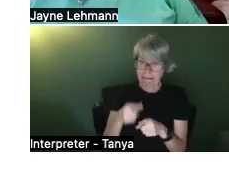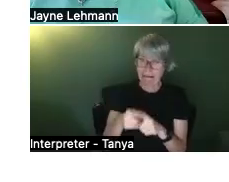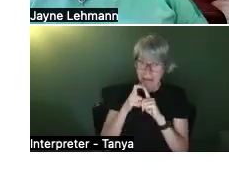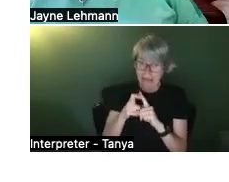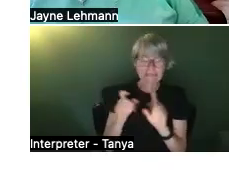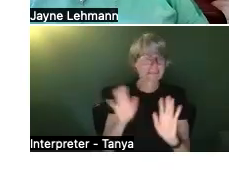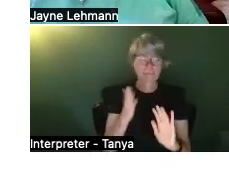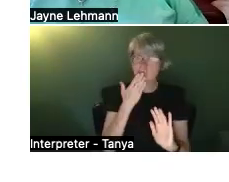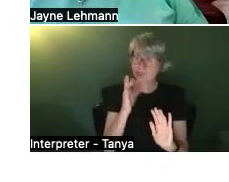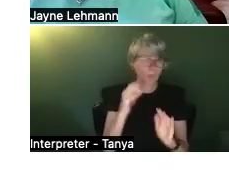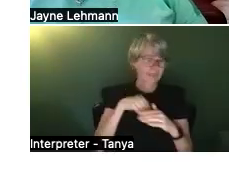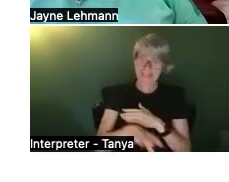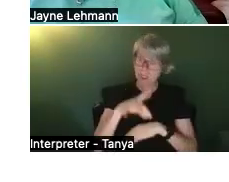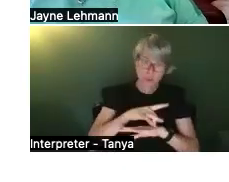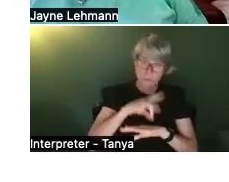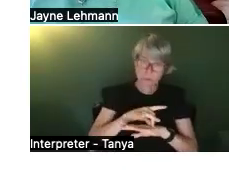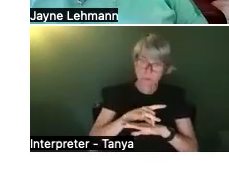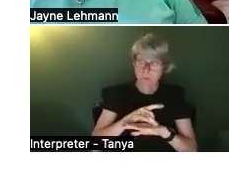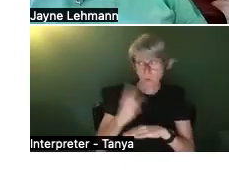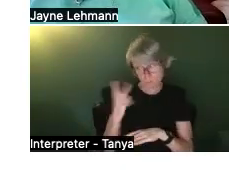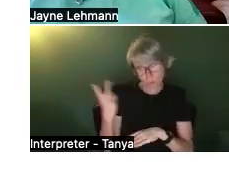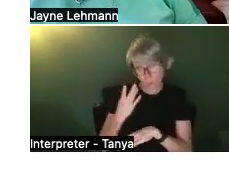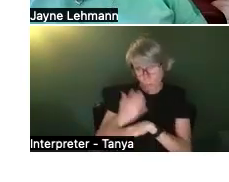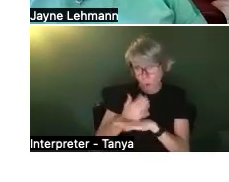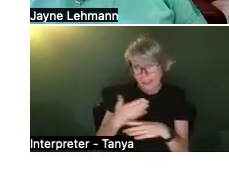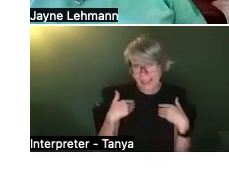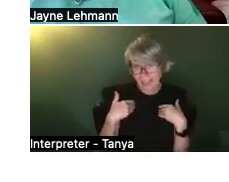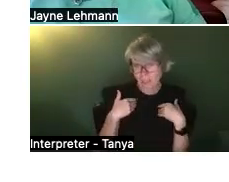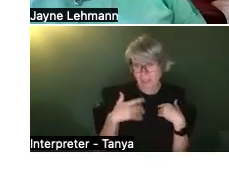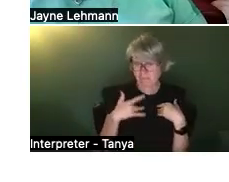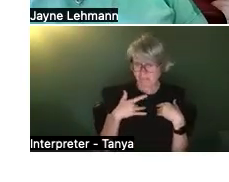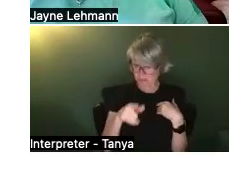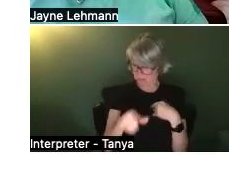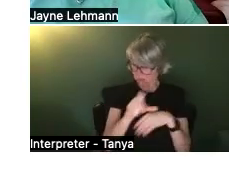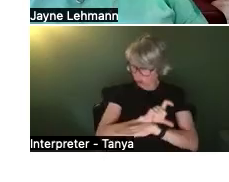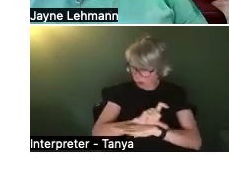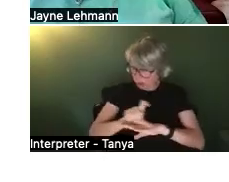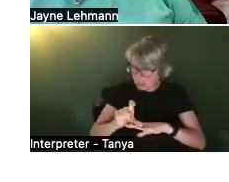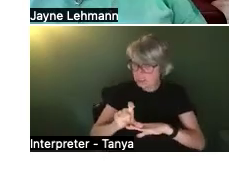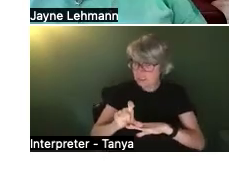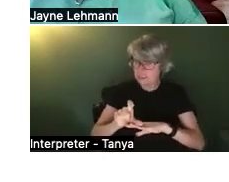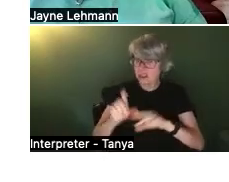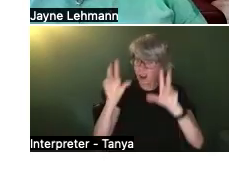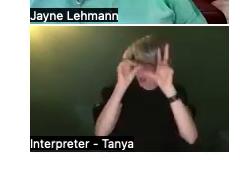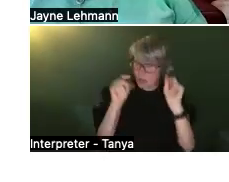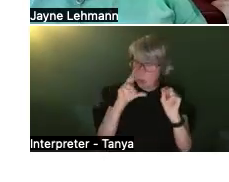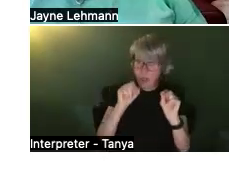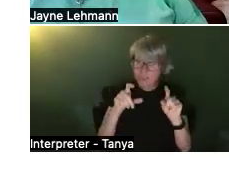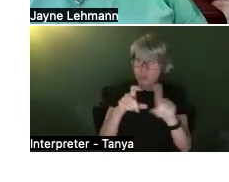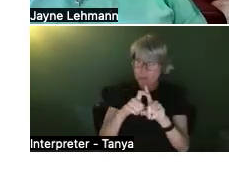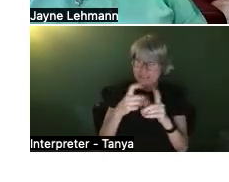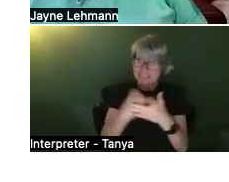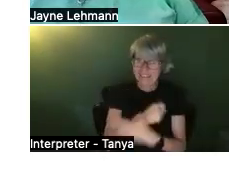of hospital. And even though we're health professionals, we didn't feel confident that they could look after Sarah